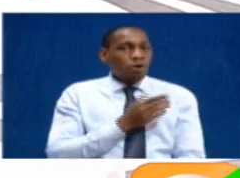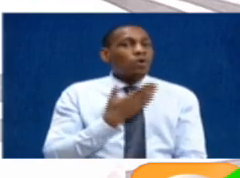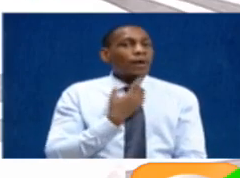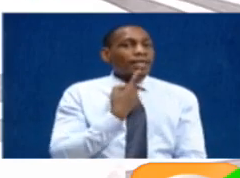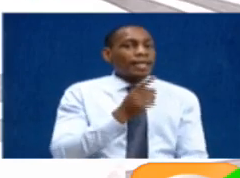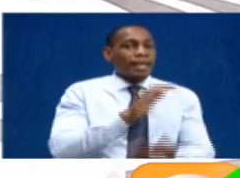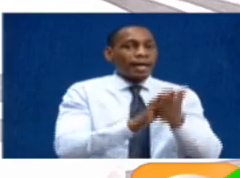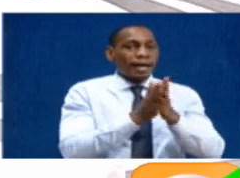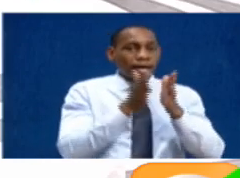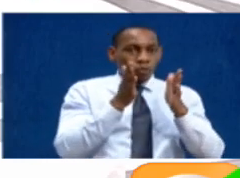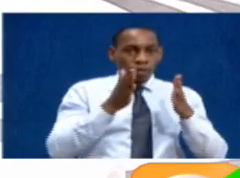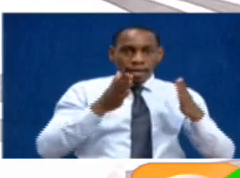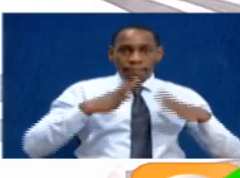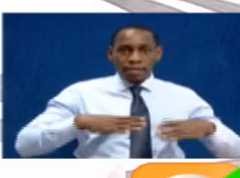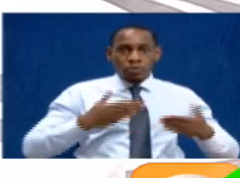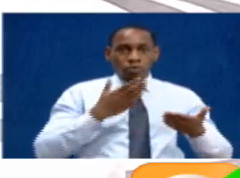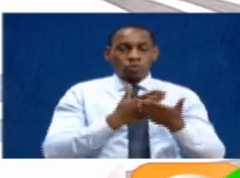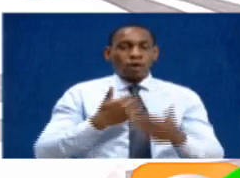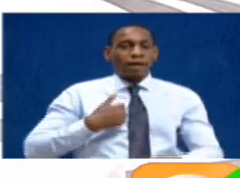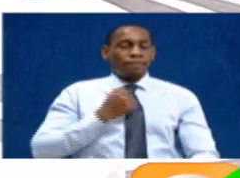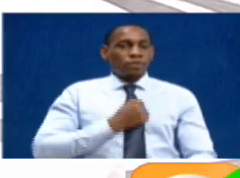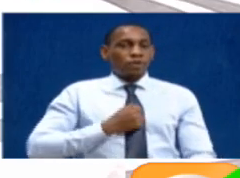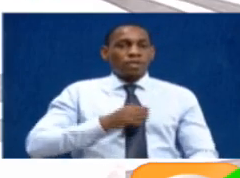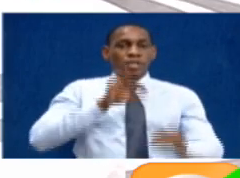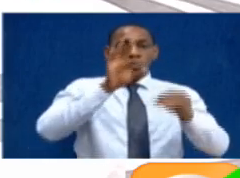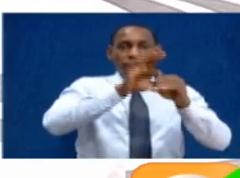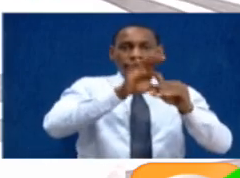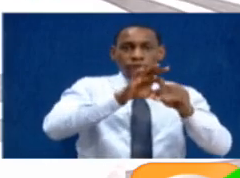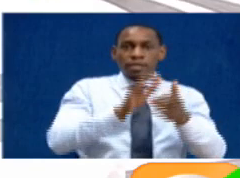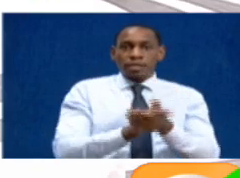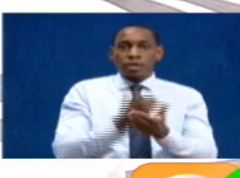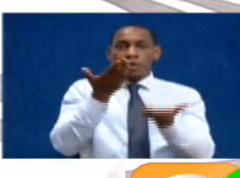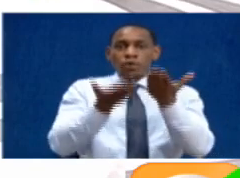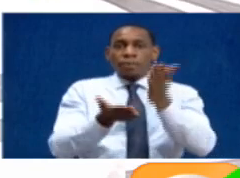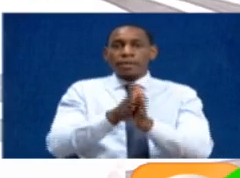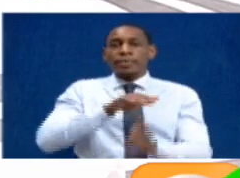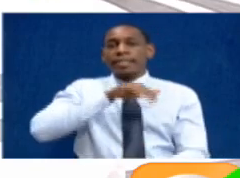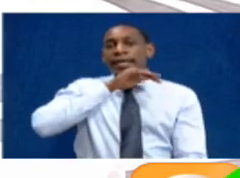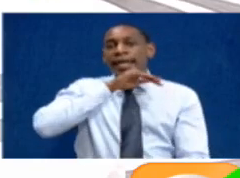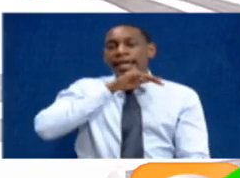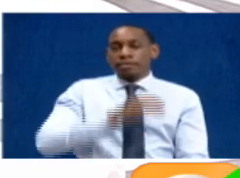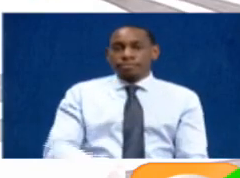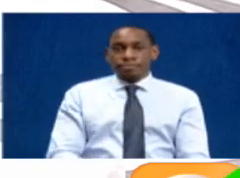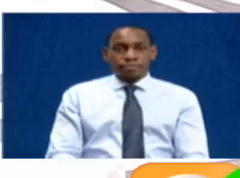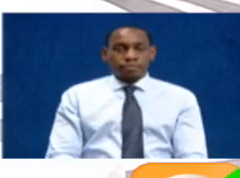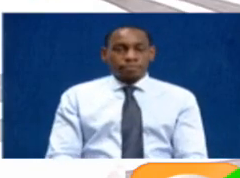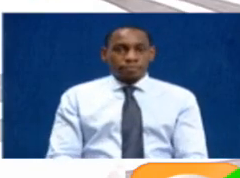is nobody who has had sympathy votes in this country more than Raila Amolo Odinga.